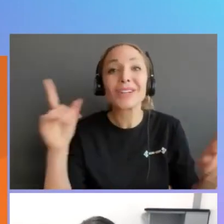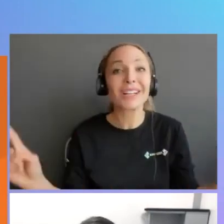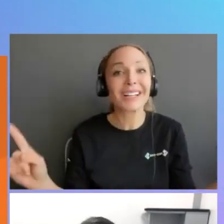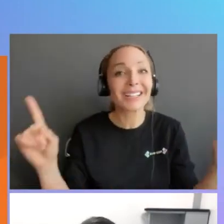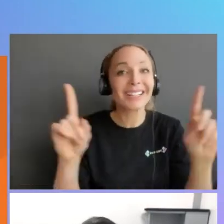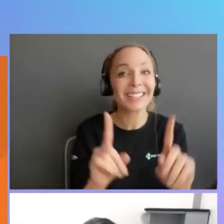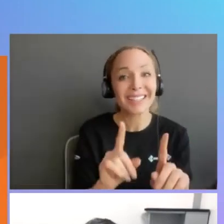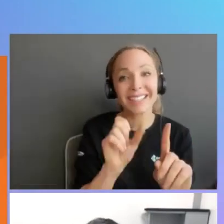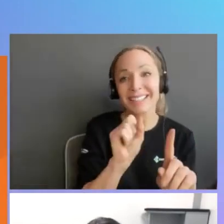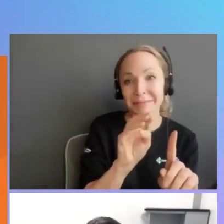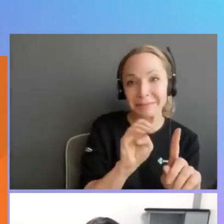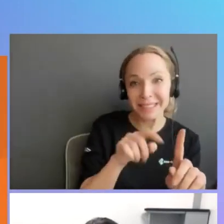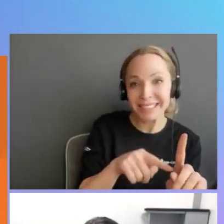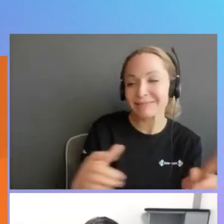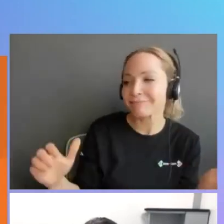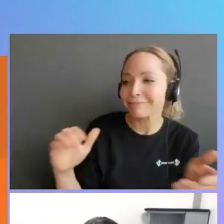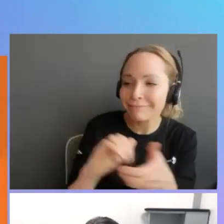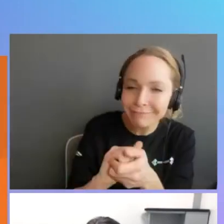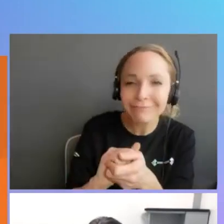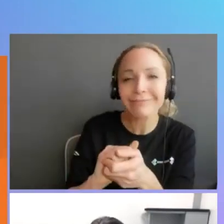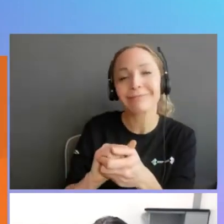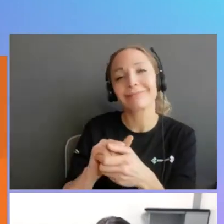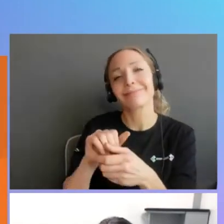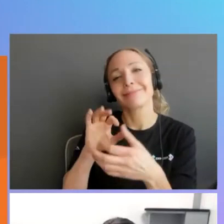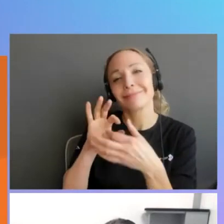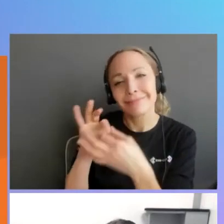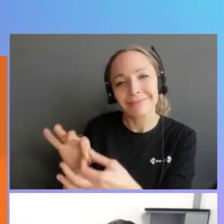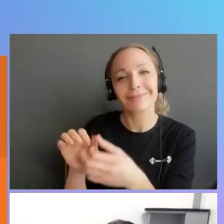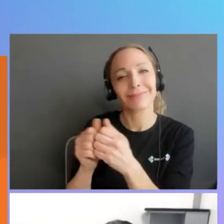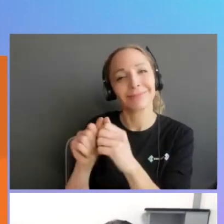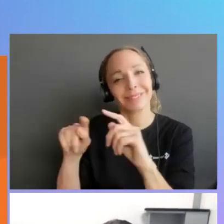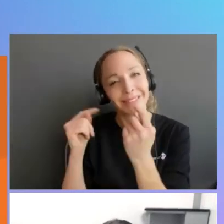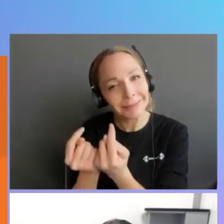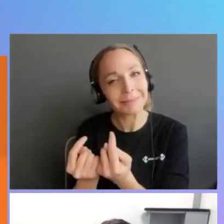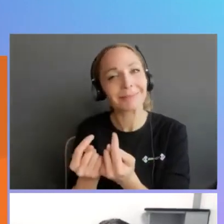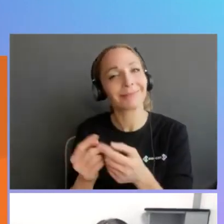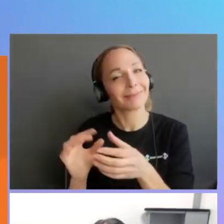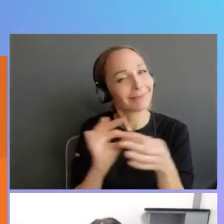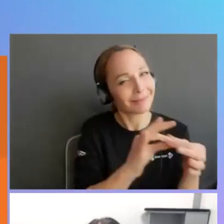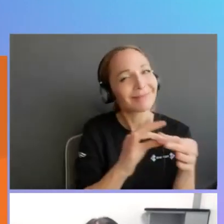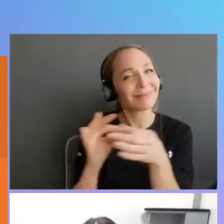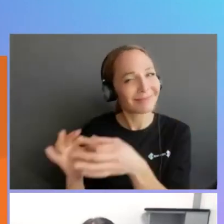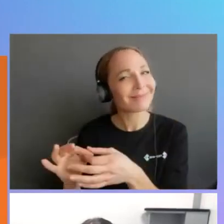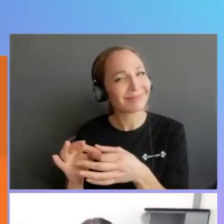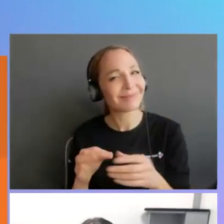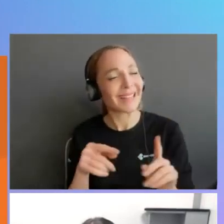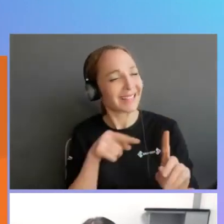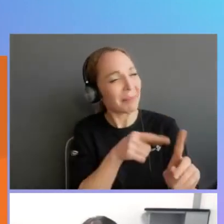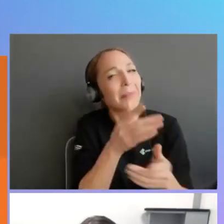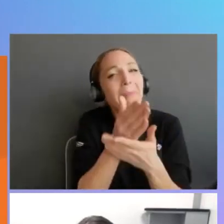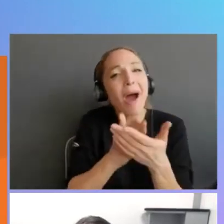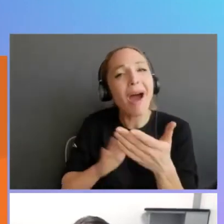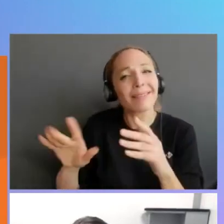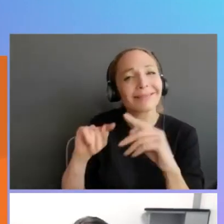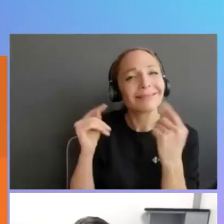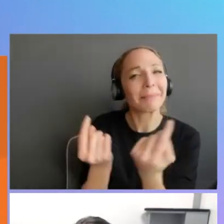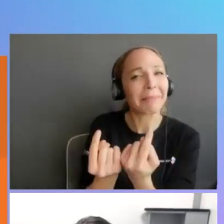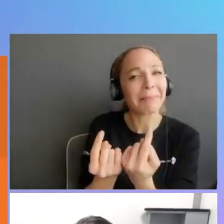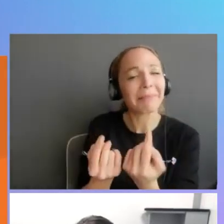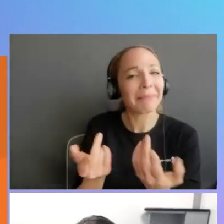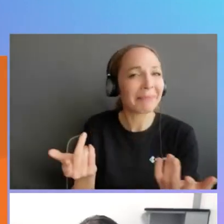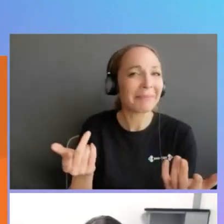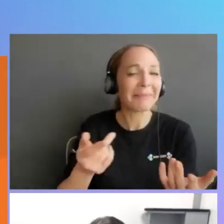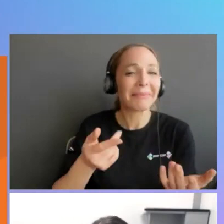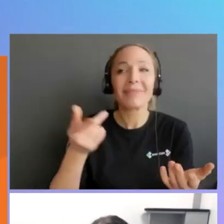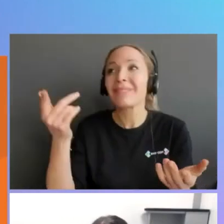built-in accountability, right? Every role has its job. So like the product owner accepts all of the